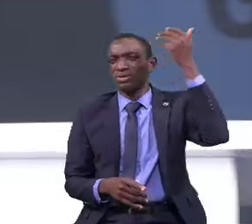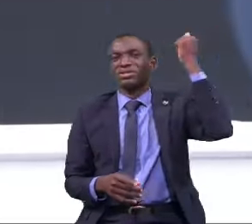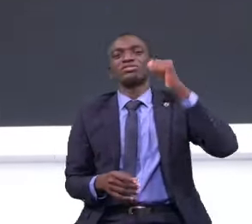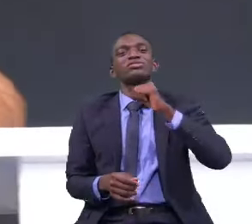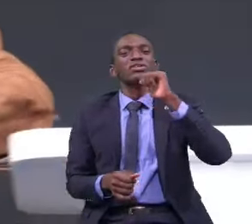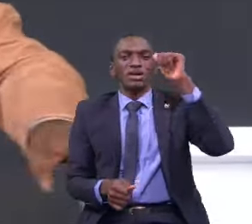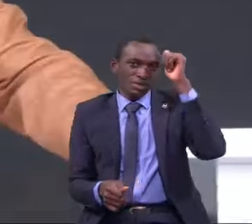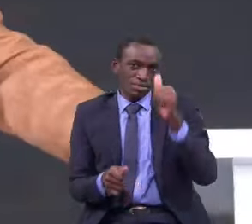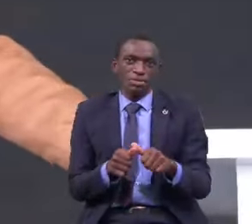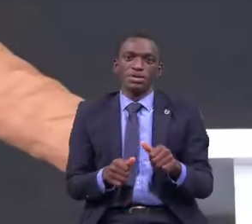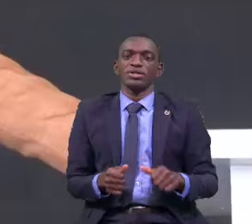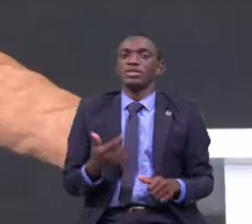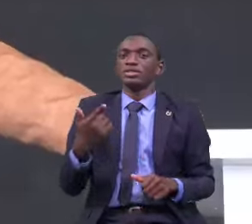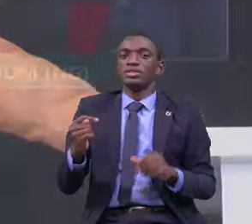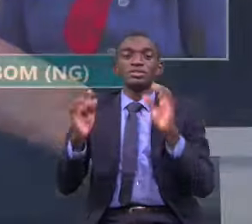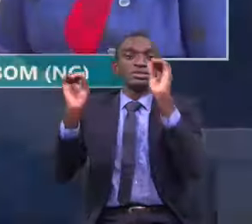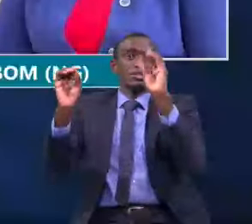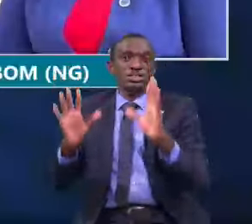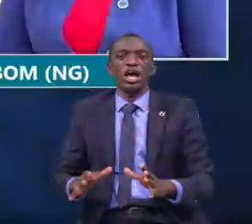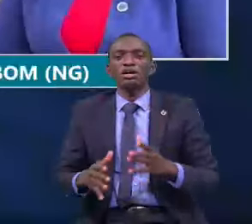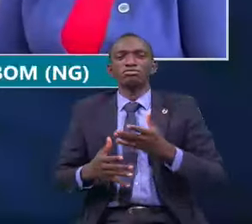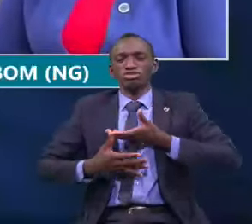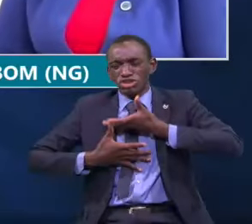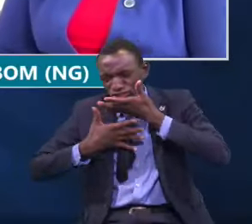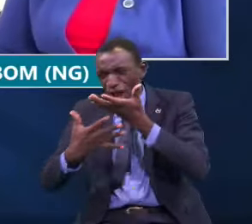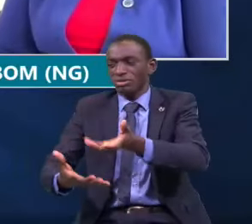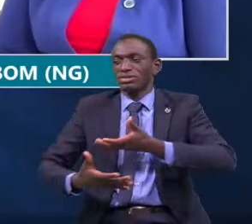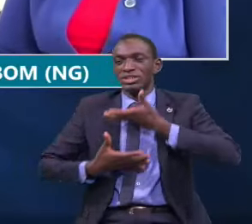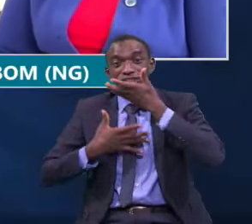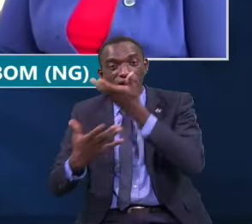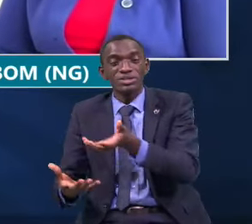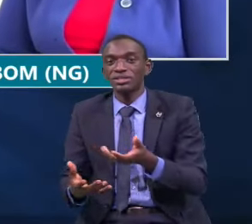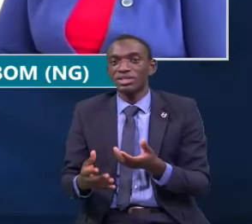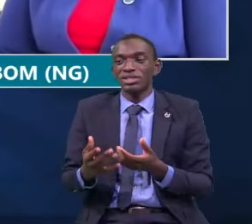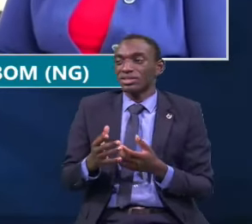And the teacher will shout. The shouting didn't help me.